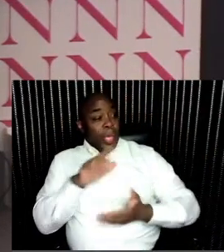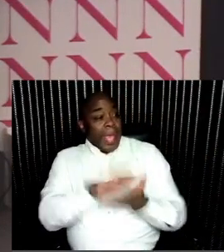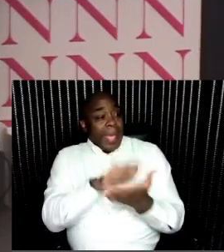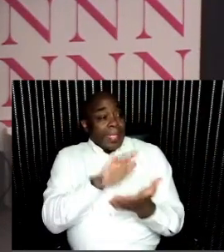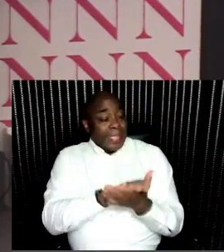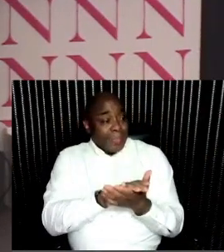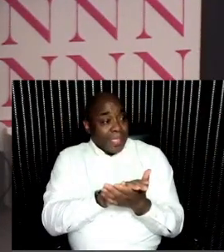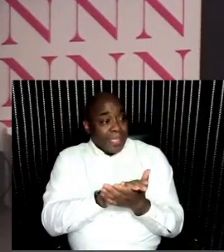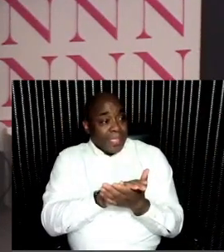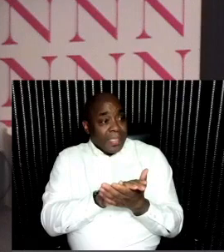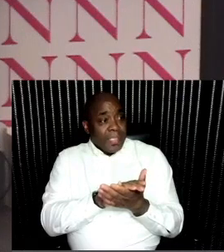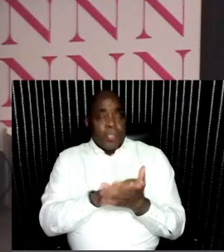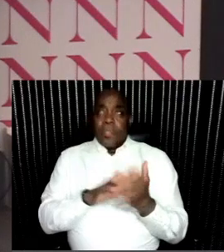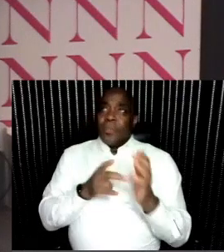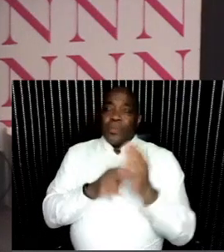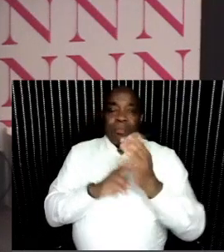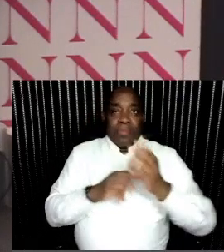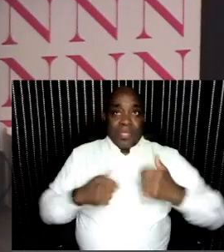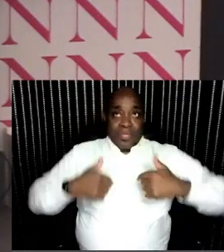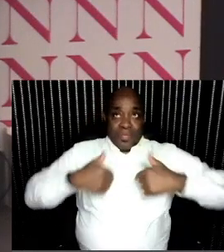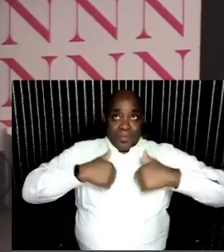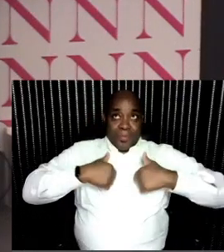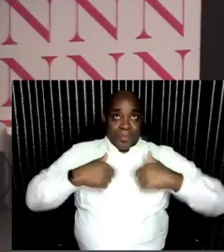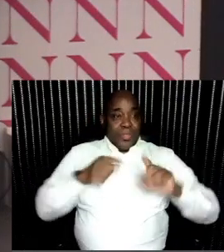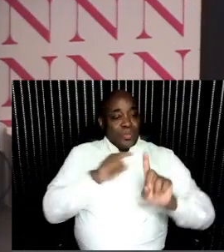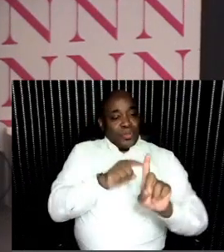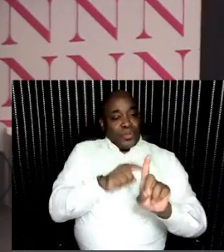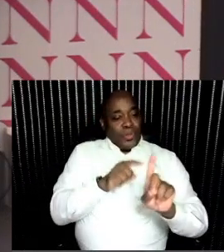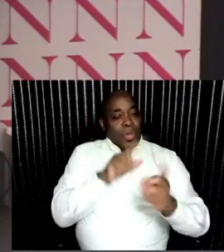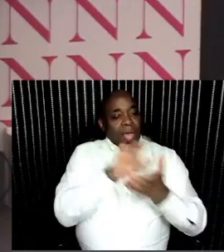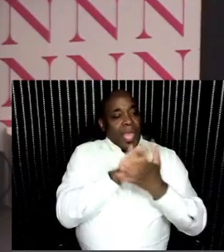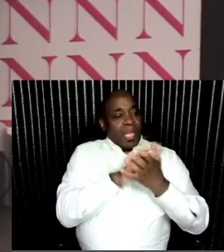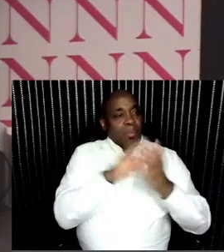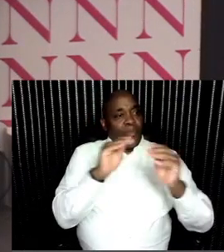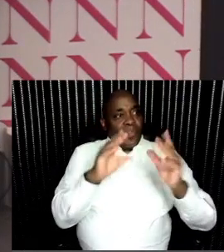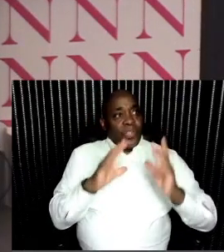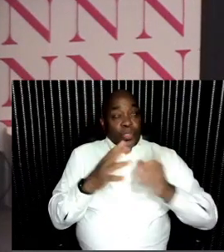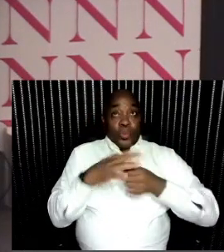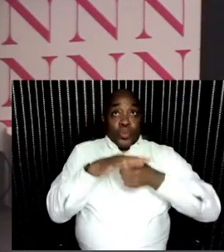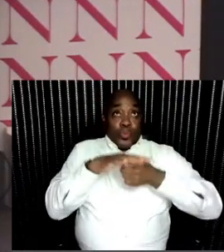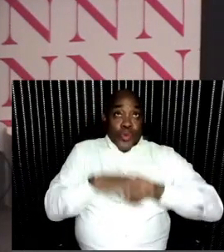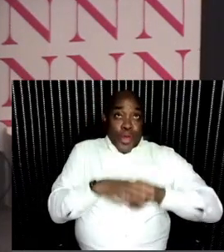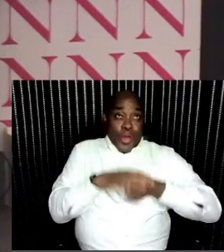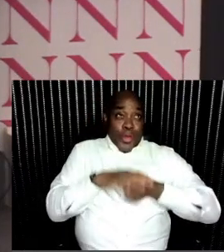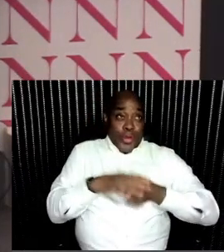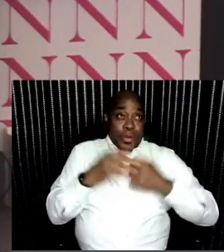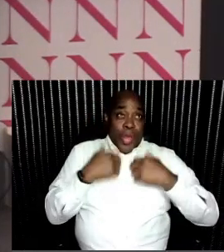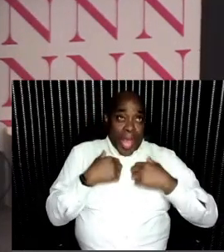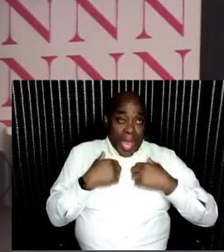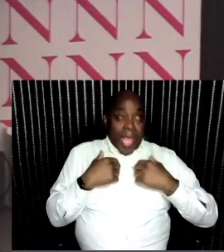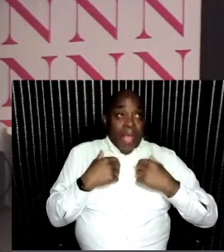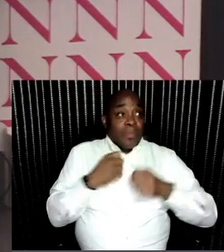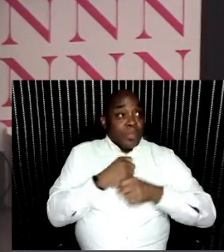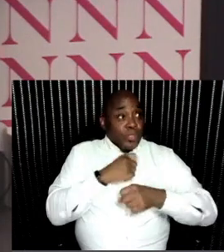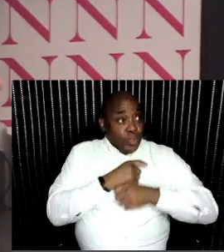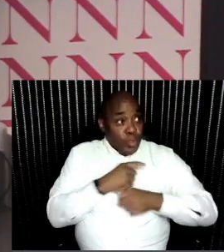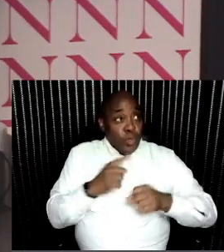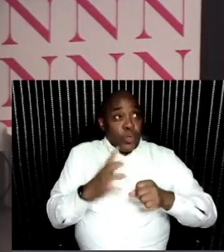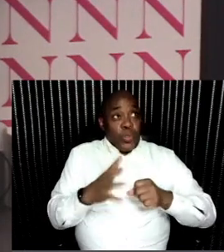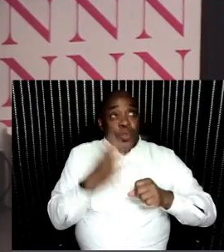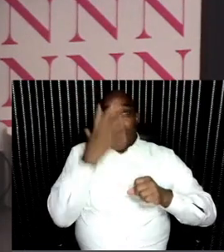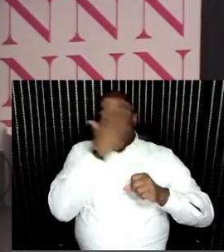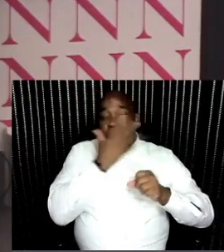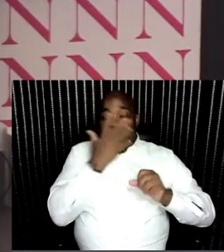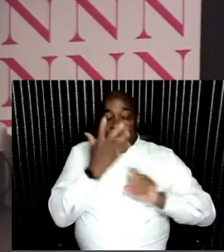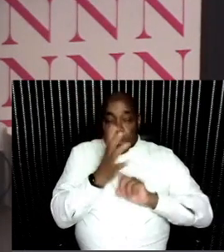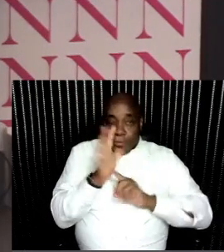as the sort of professor are on a tremendous amount of pressure to be the face to them, but you also have